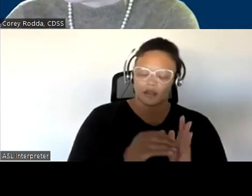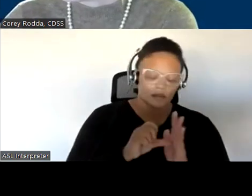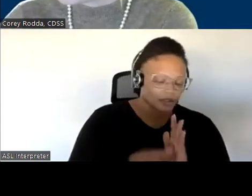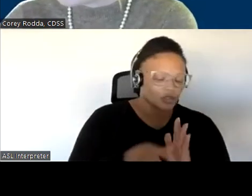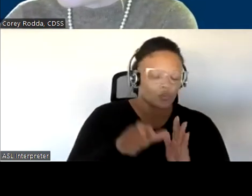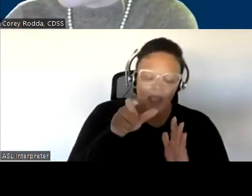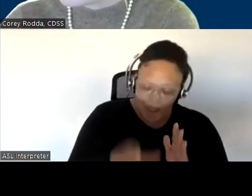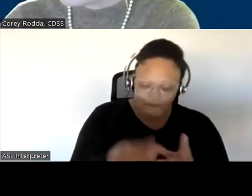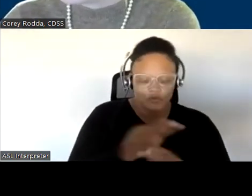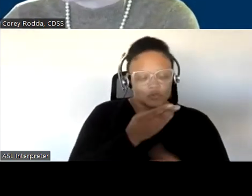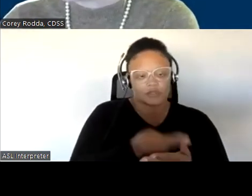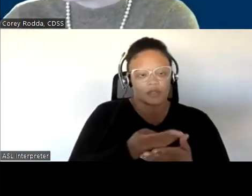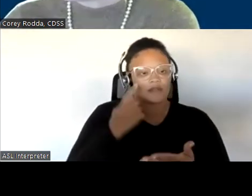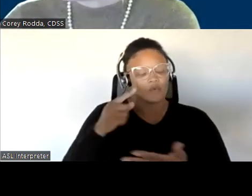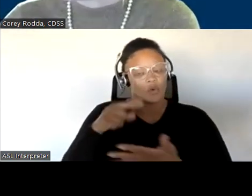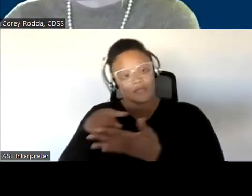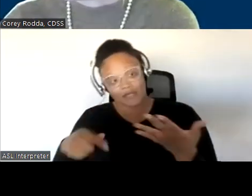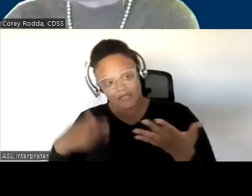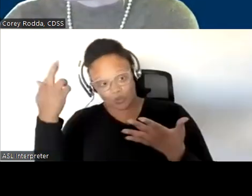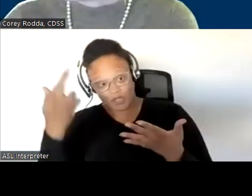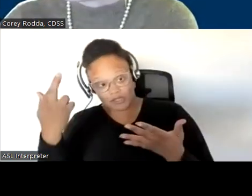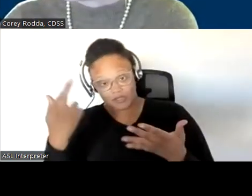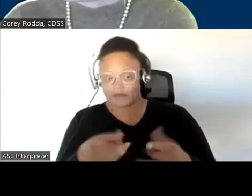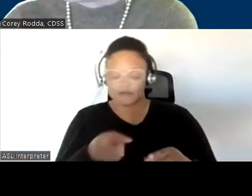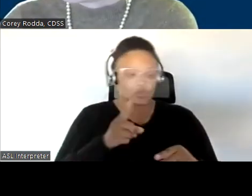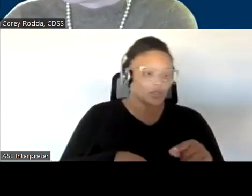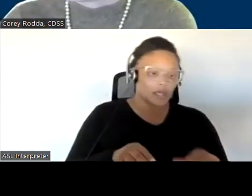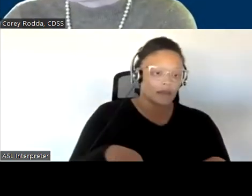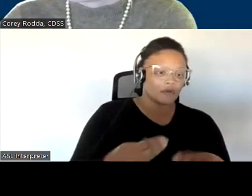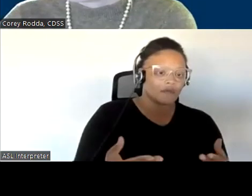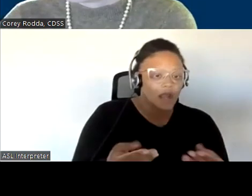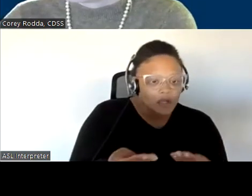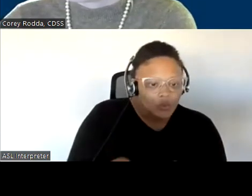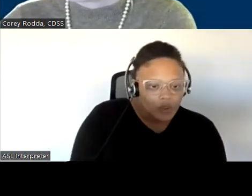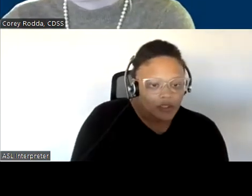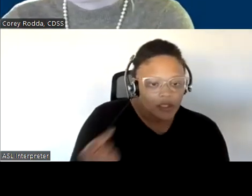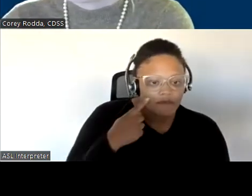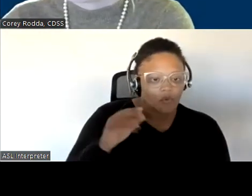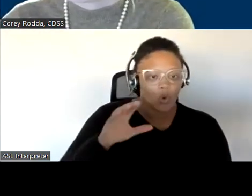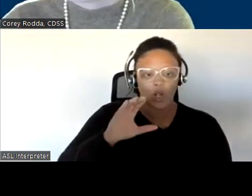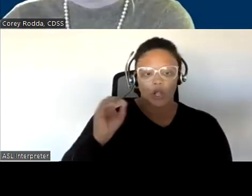of the following purposes. It's okay if you can't provide relief from co-payments and tuition payments.